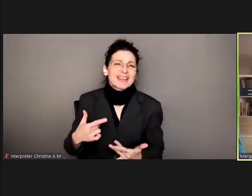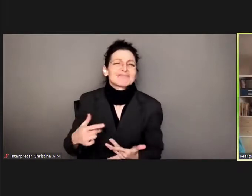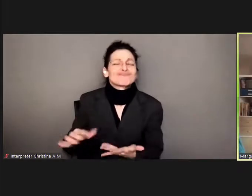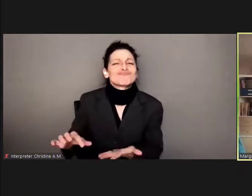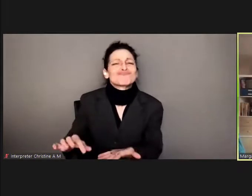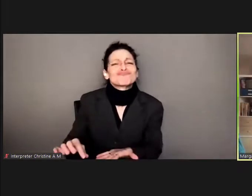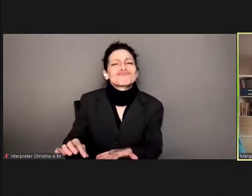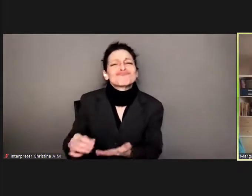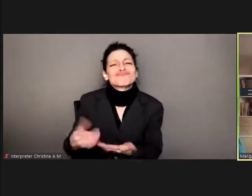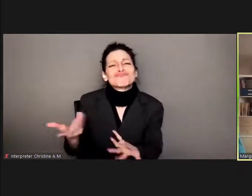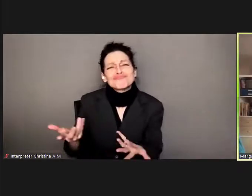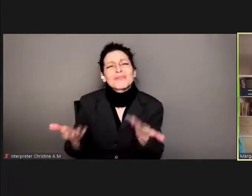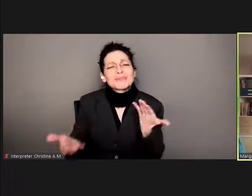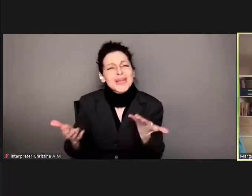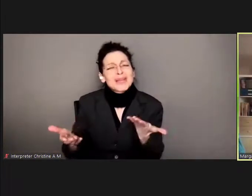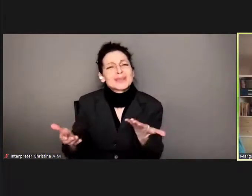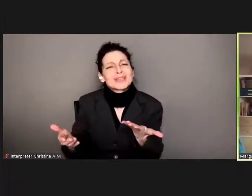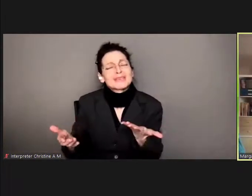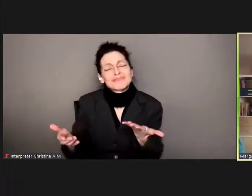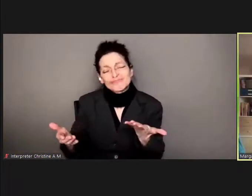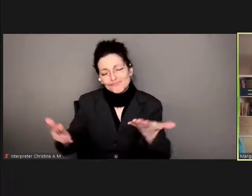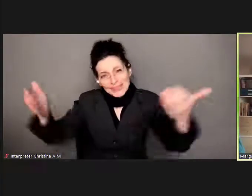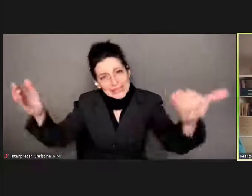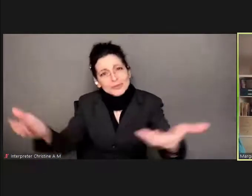is, first,